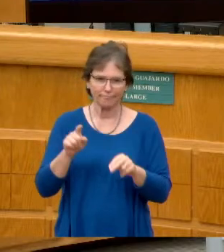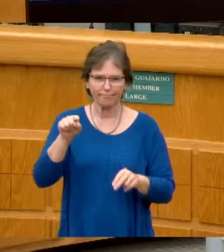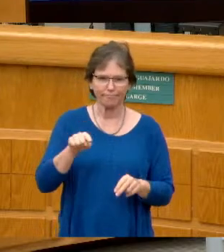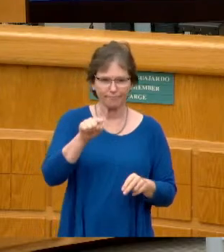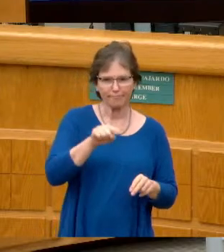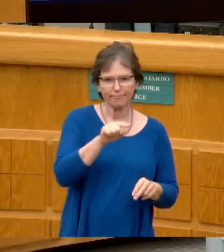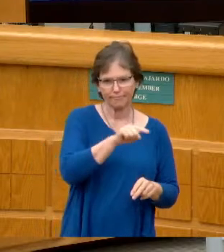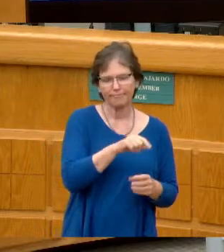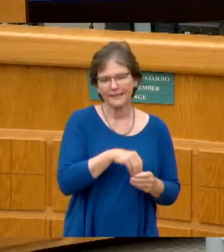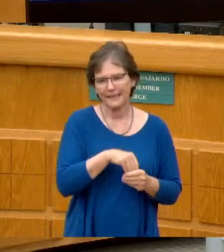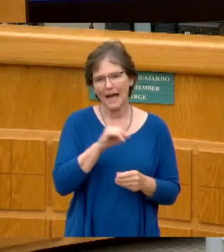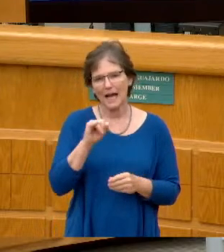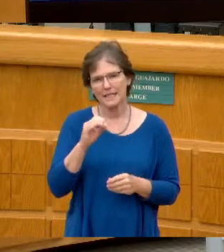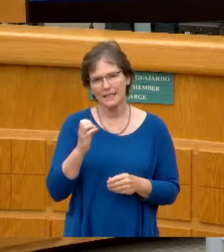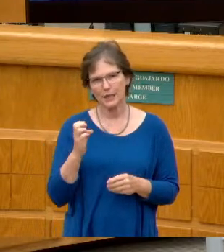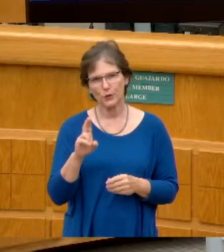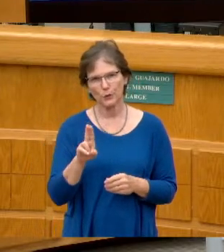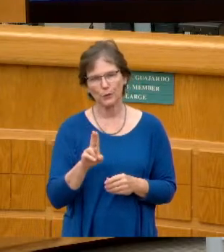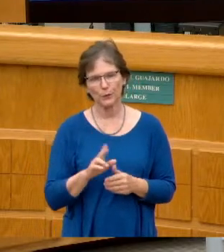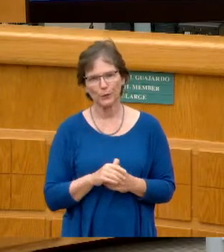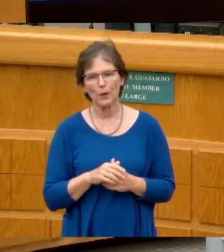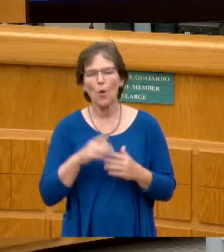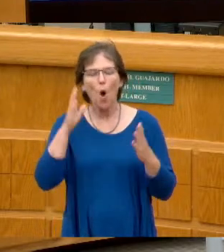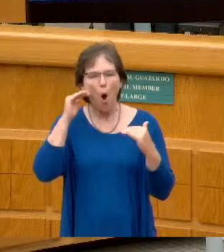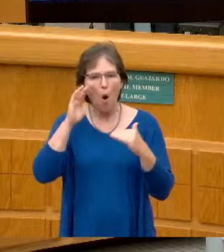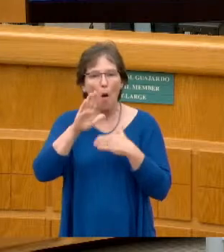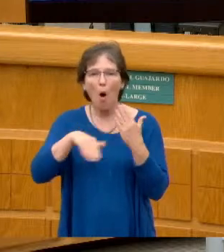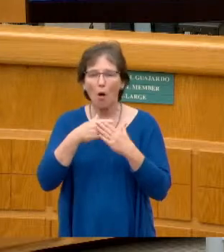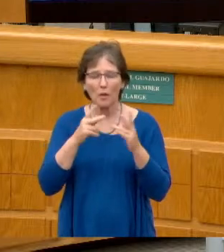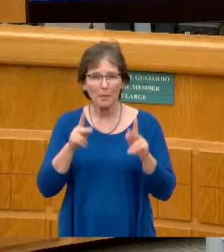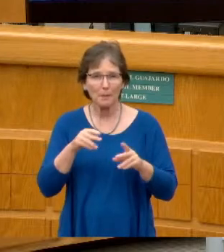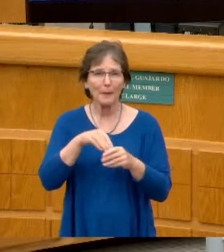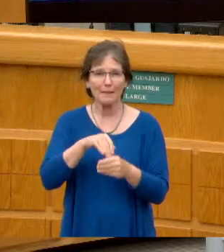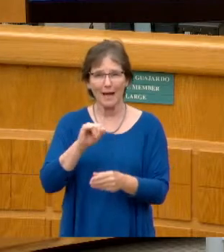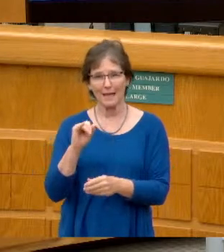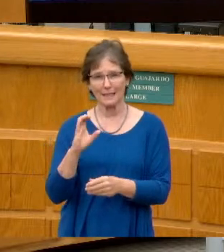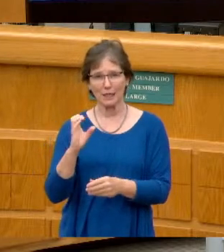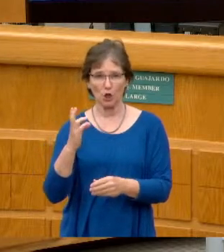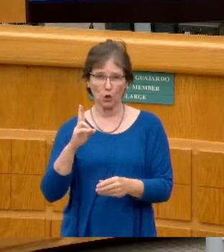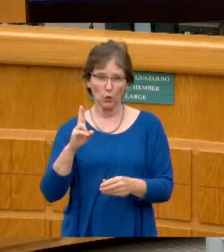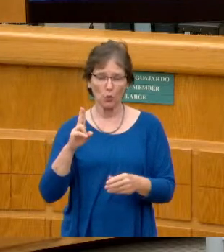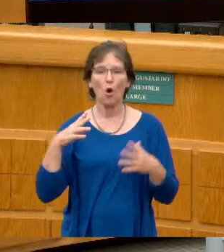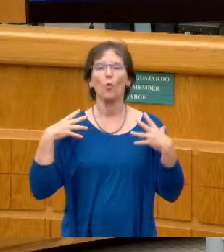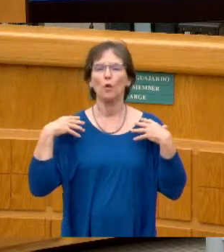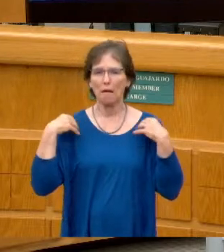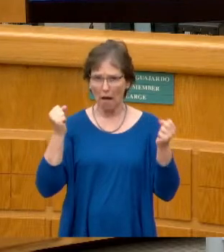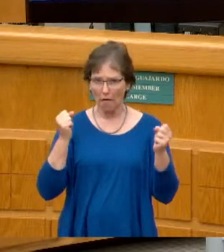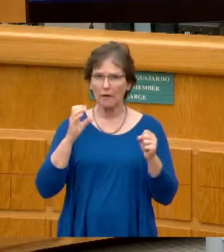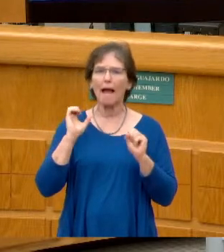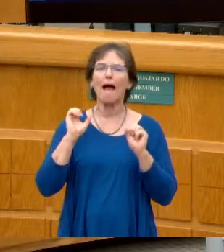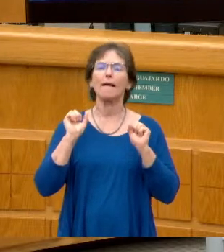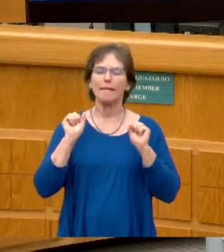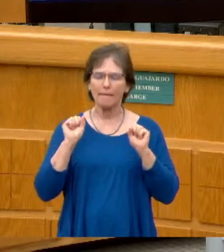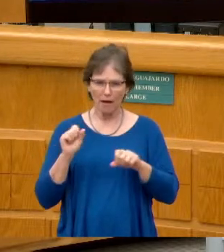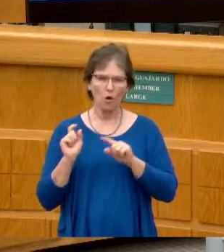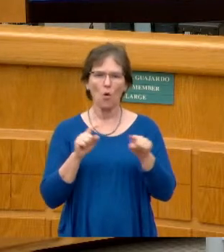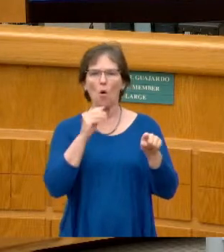21, 21, 18, 18, 23,